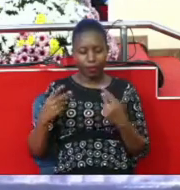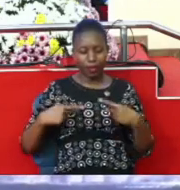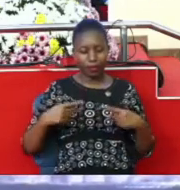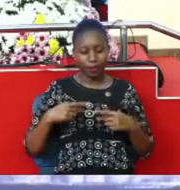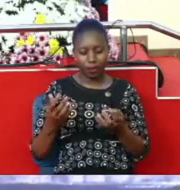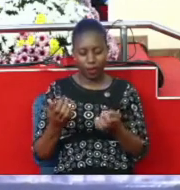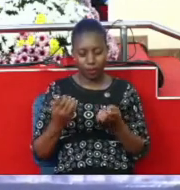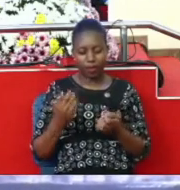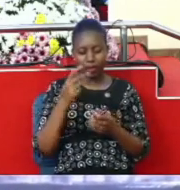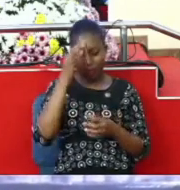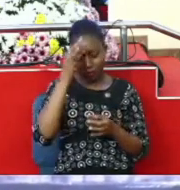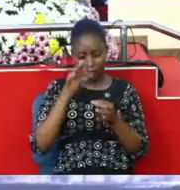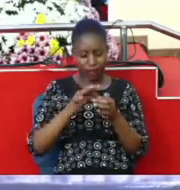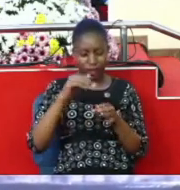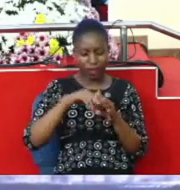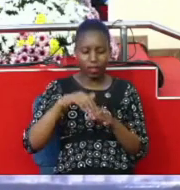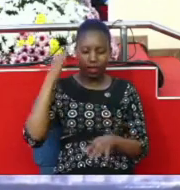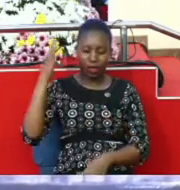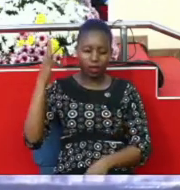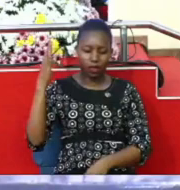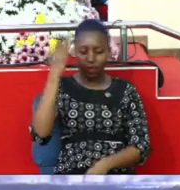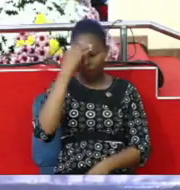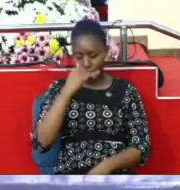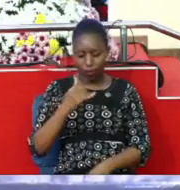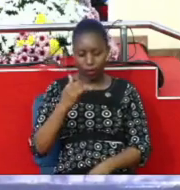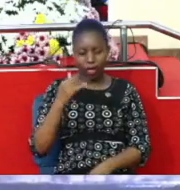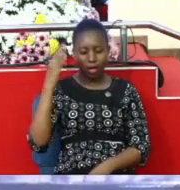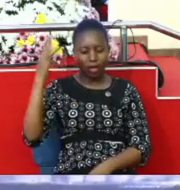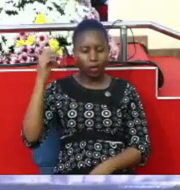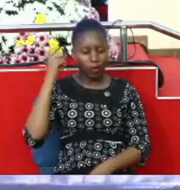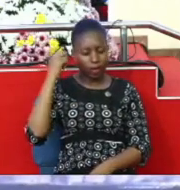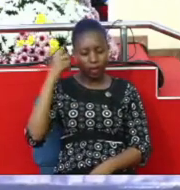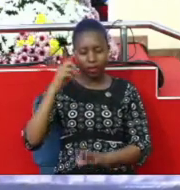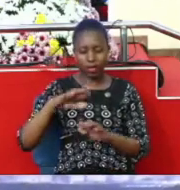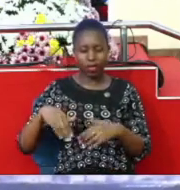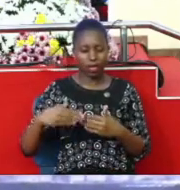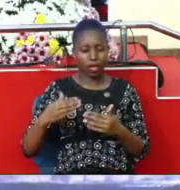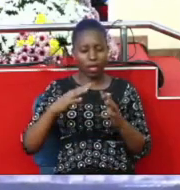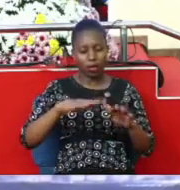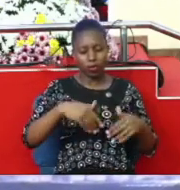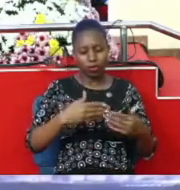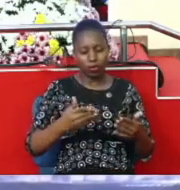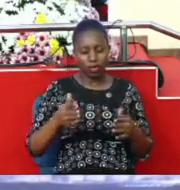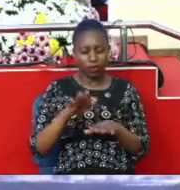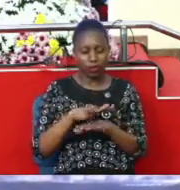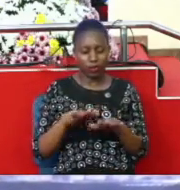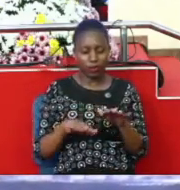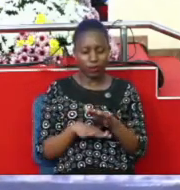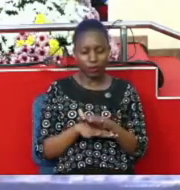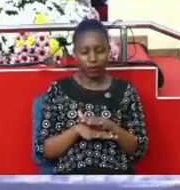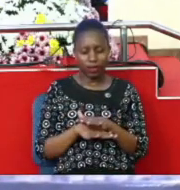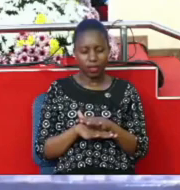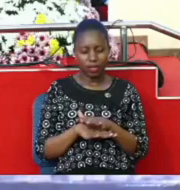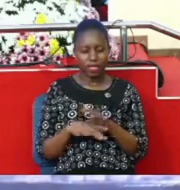he knows how to supply our needs according to his riches in glory. Silver and